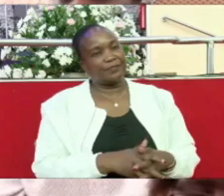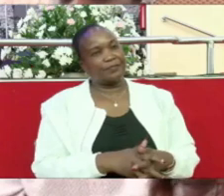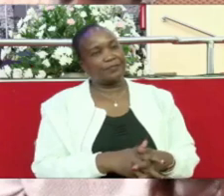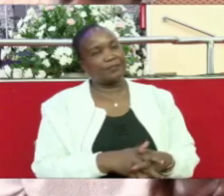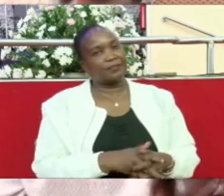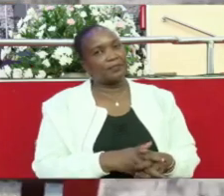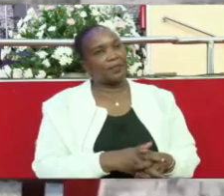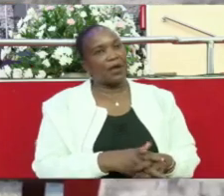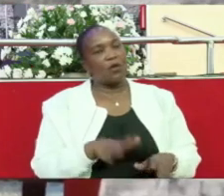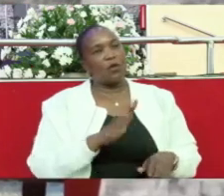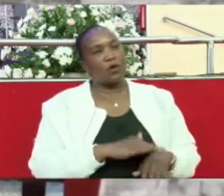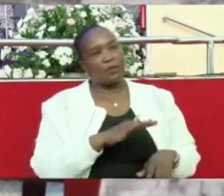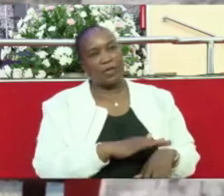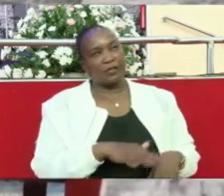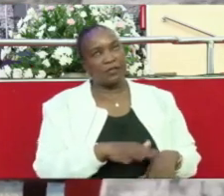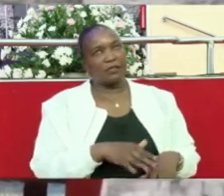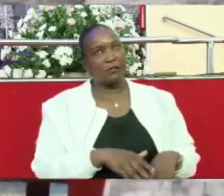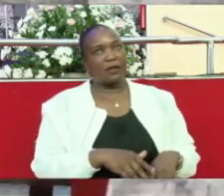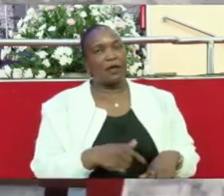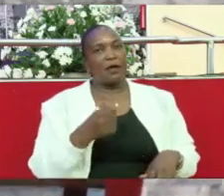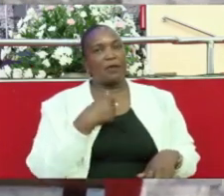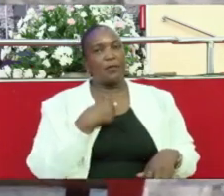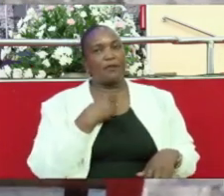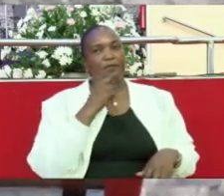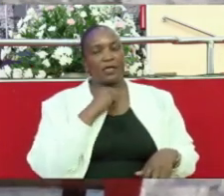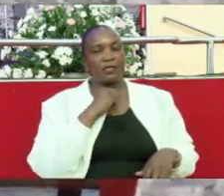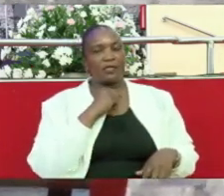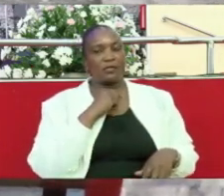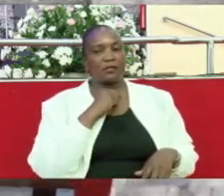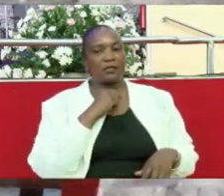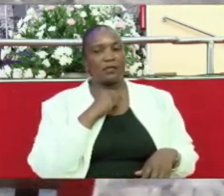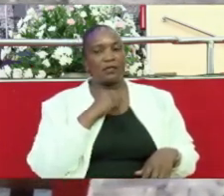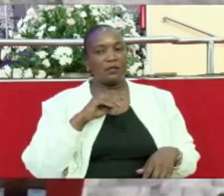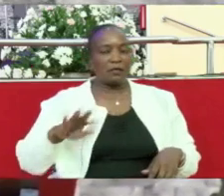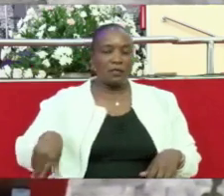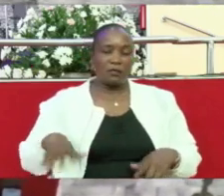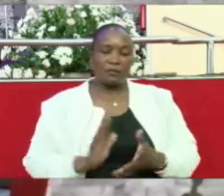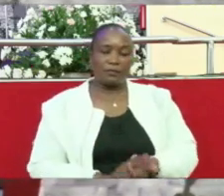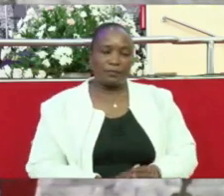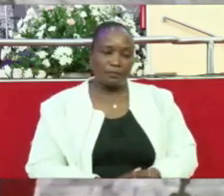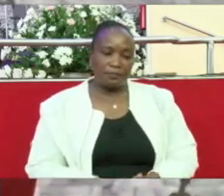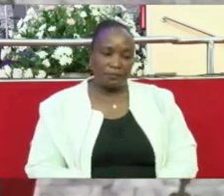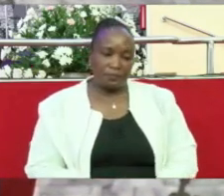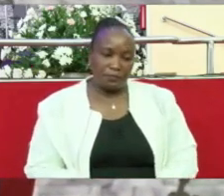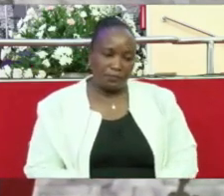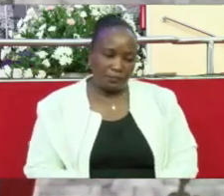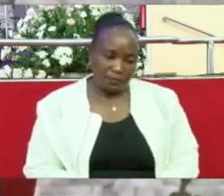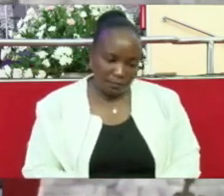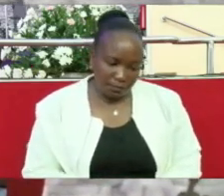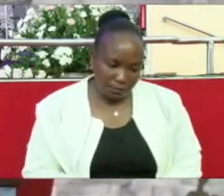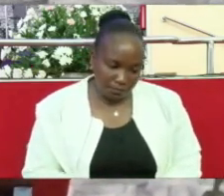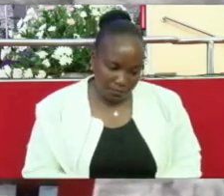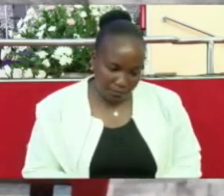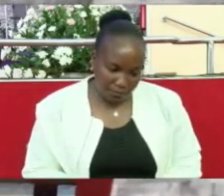Hallelujah. Hallelujah. As I finished, kimalizia, the last point, if not least, but not least. Ya mwisho, a point ya mwisho kabisa. God's